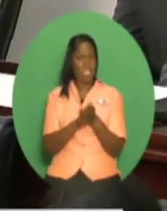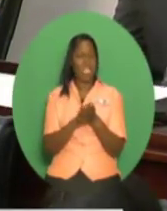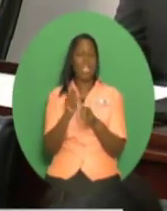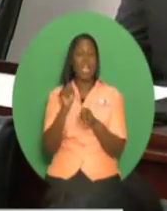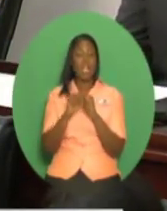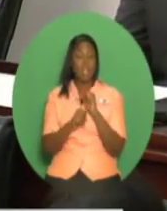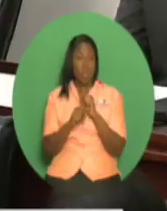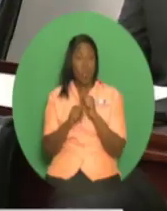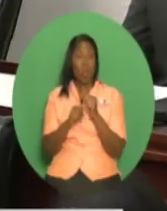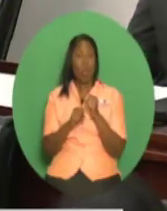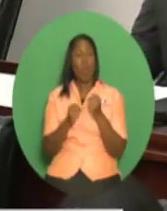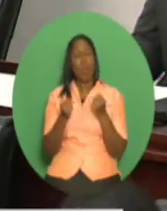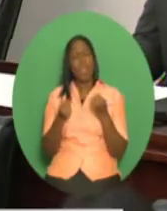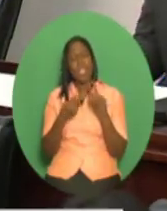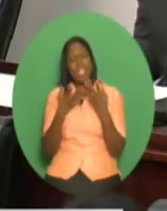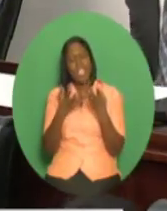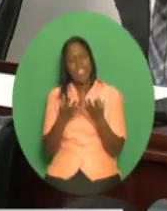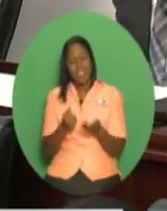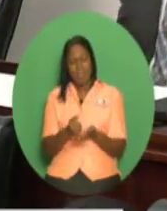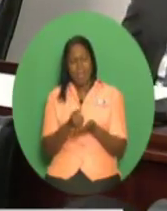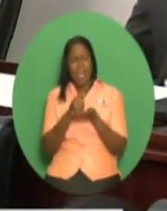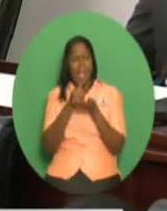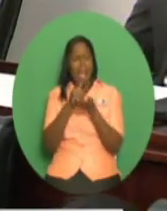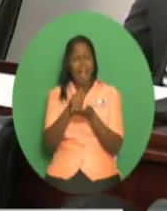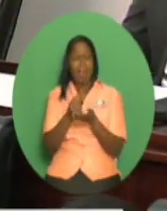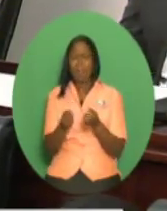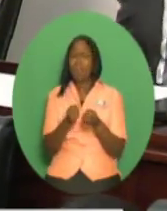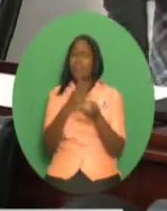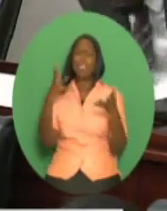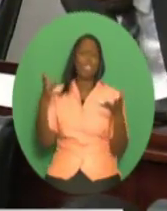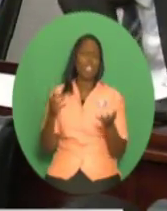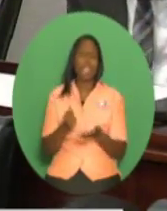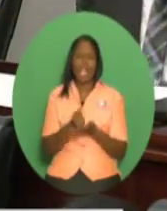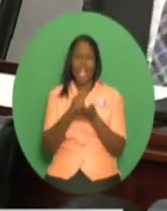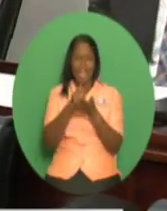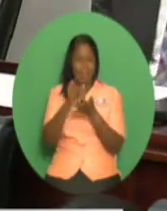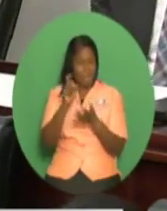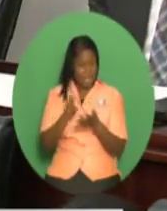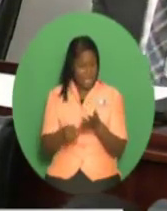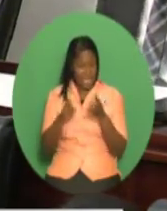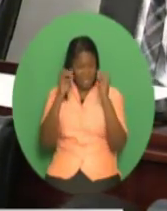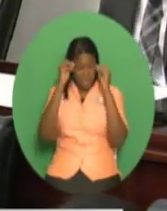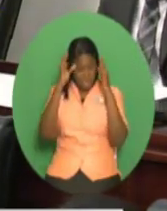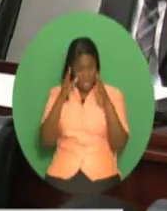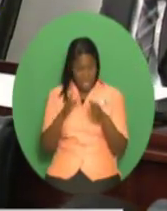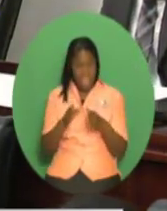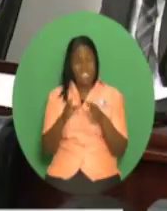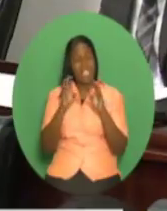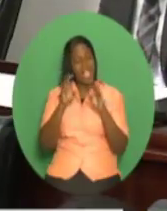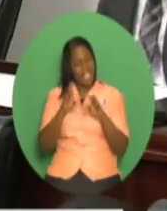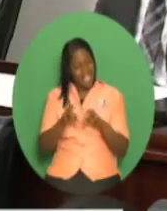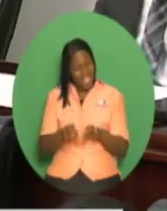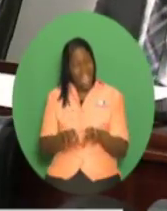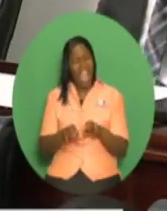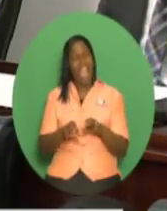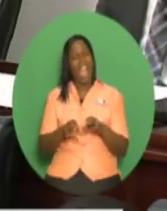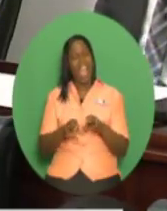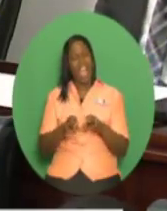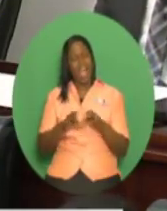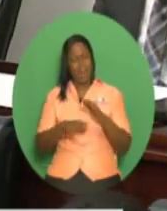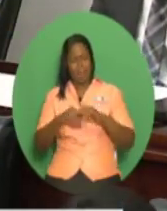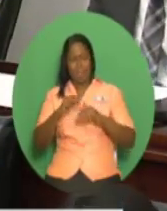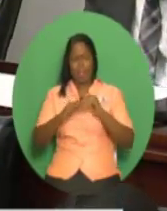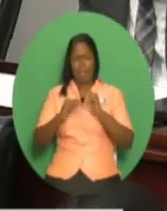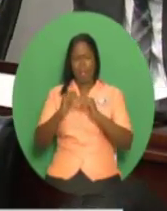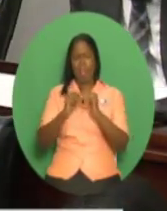assistance as possible will be given to our teachers so that they will be able